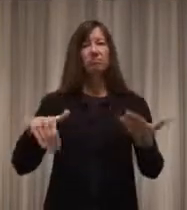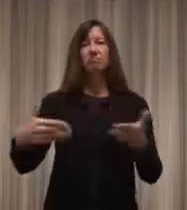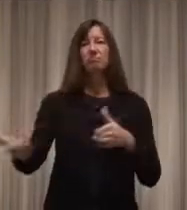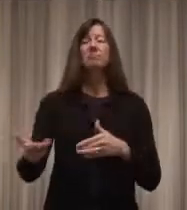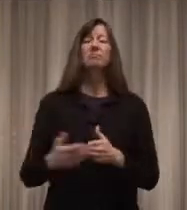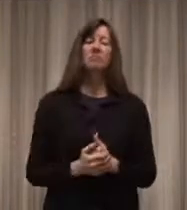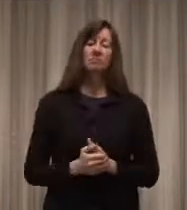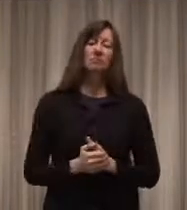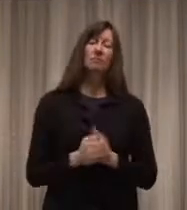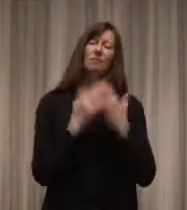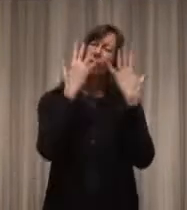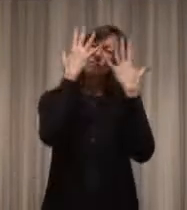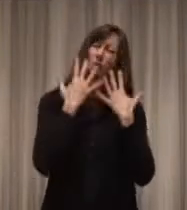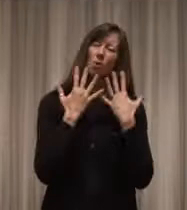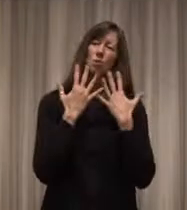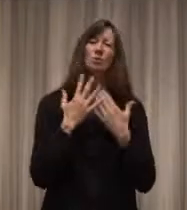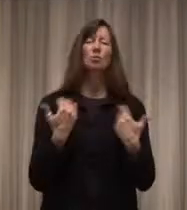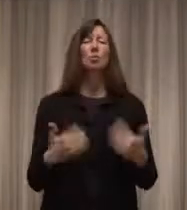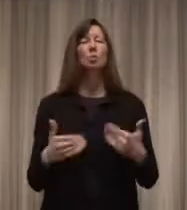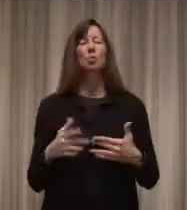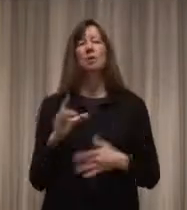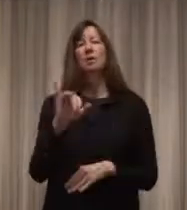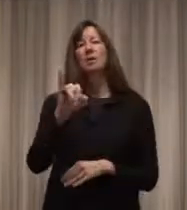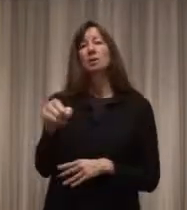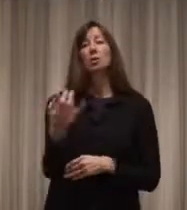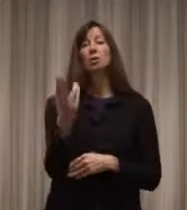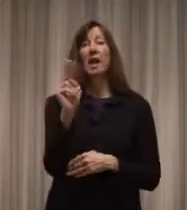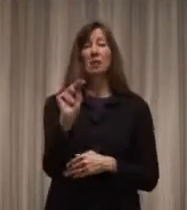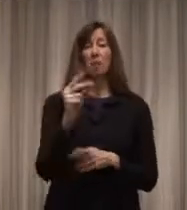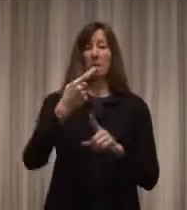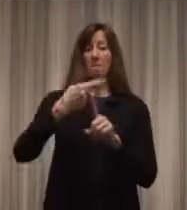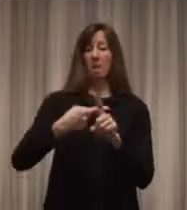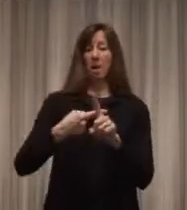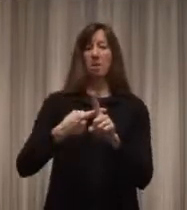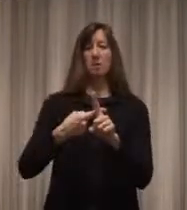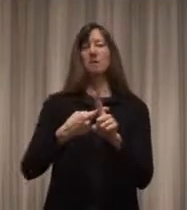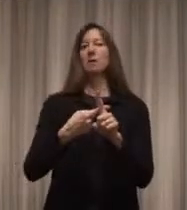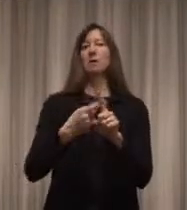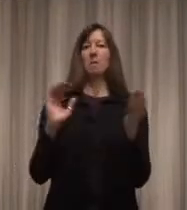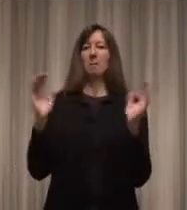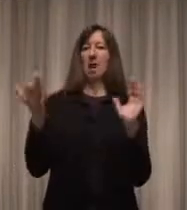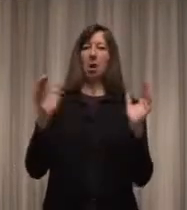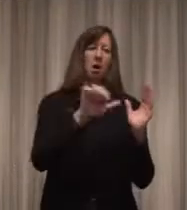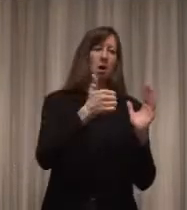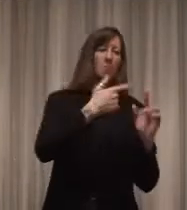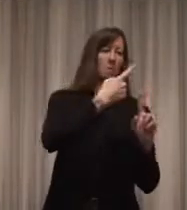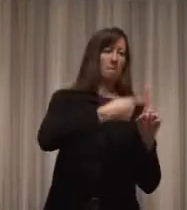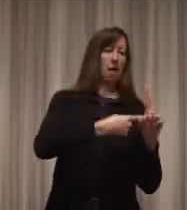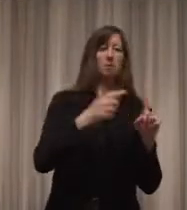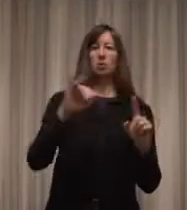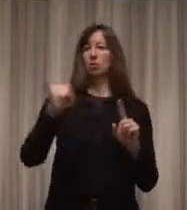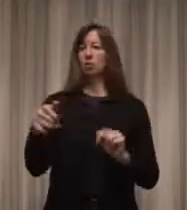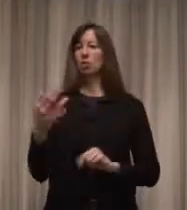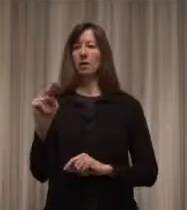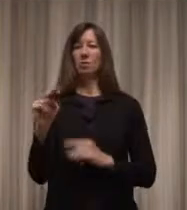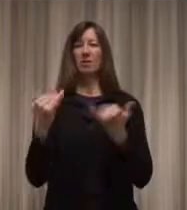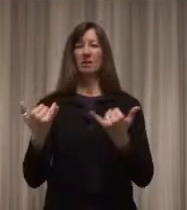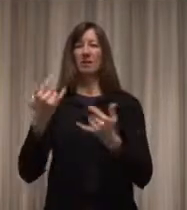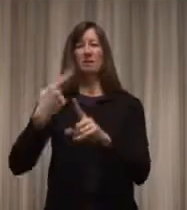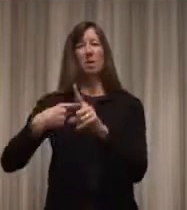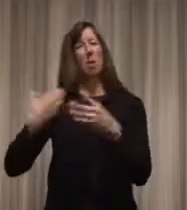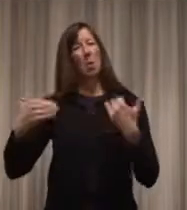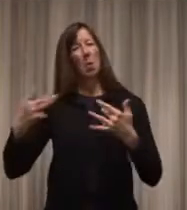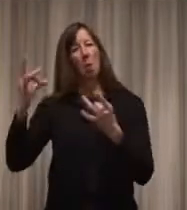January was, as I've said before, by far the worst month in terms of loss of life from COVID. The cumulative total for the